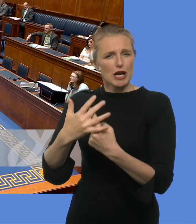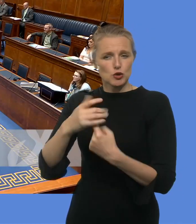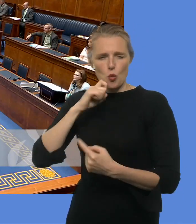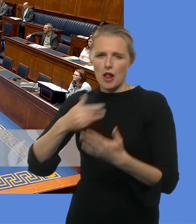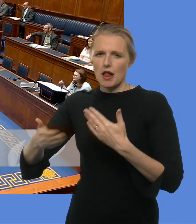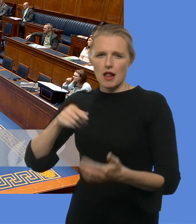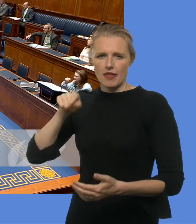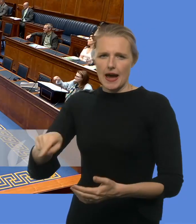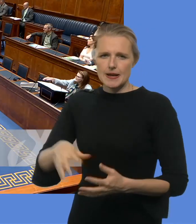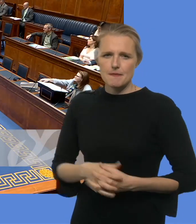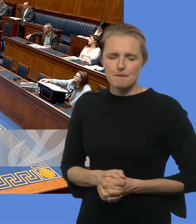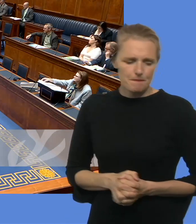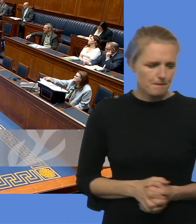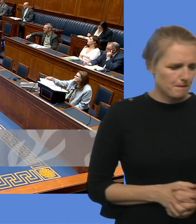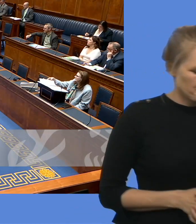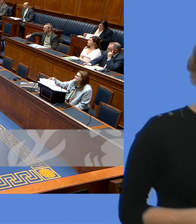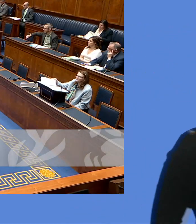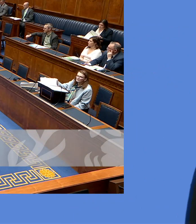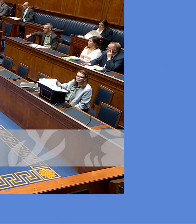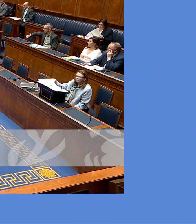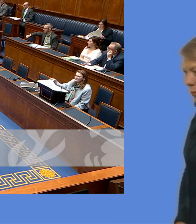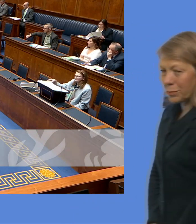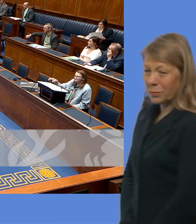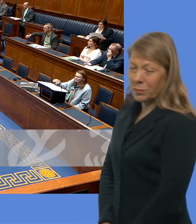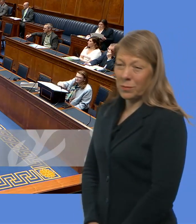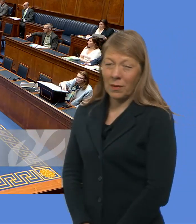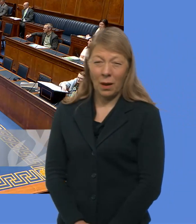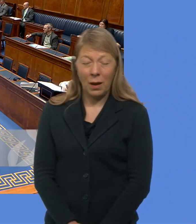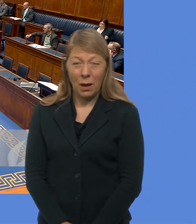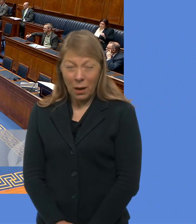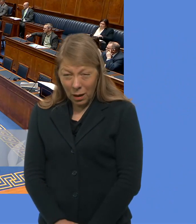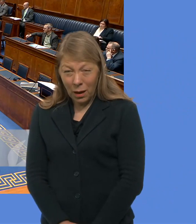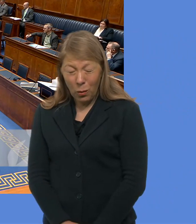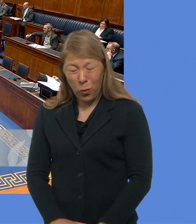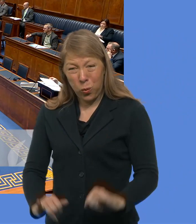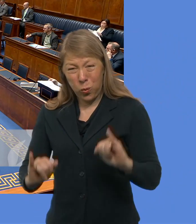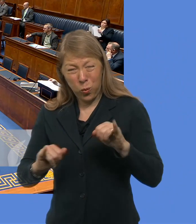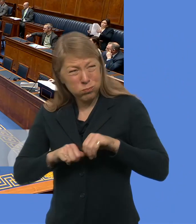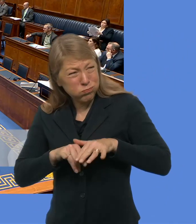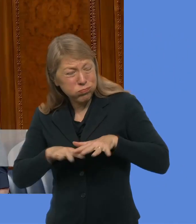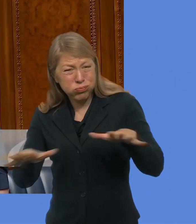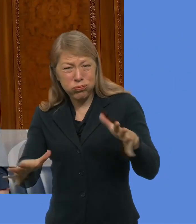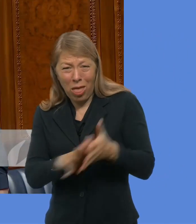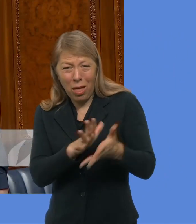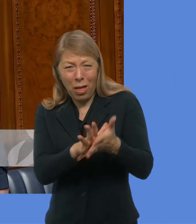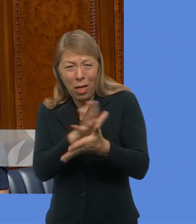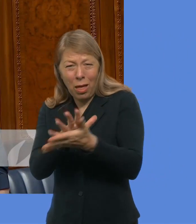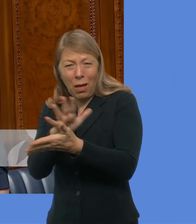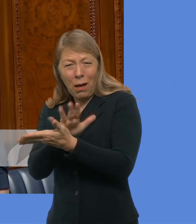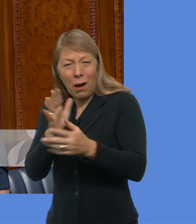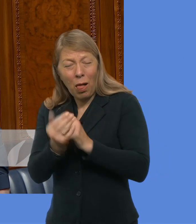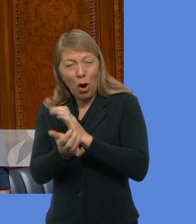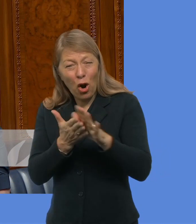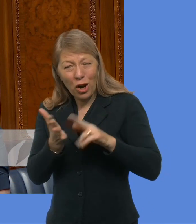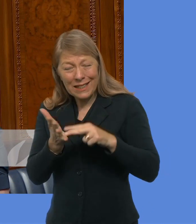Carroll. Minister, 1.6 million is a paltry sum given the scale of the crisis. Can you confirm whether the Area Minister submitted a plan to you